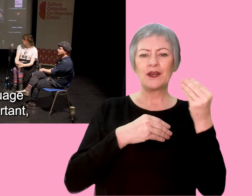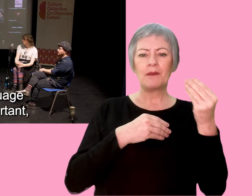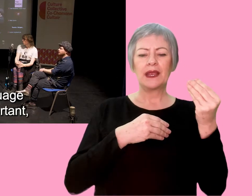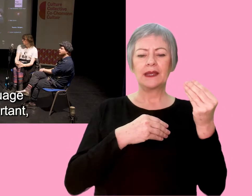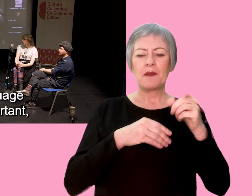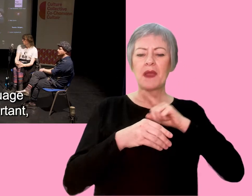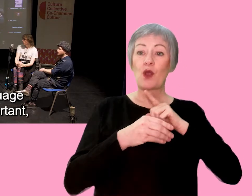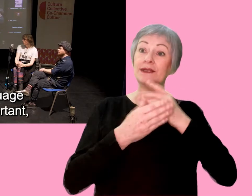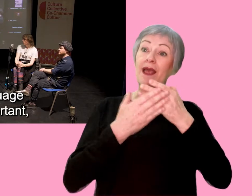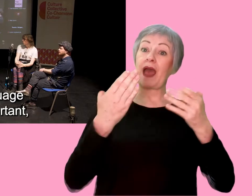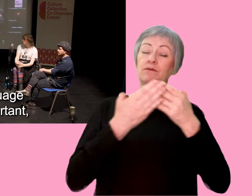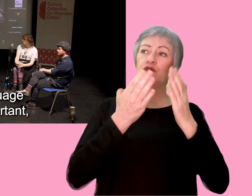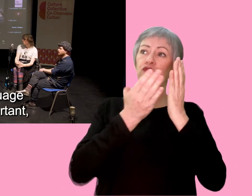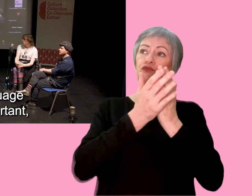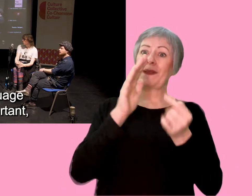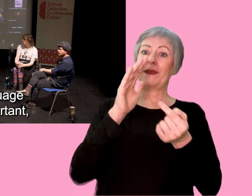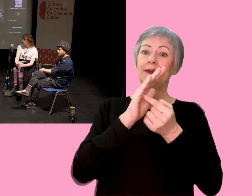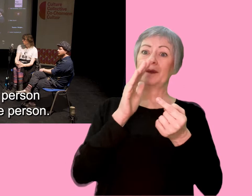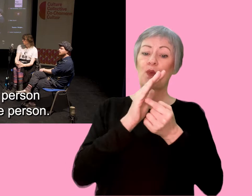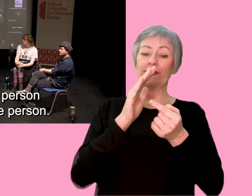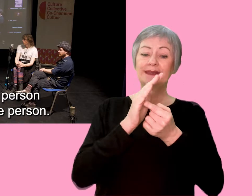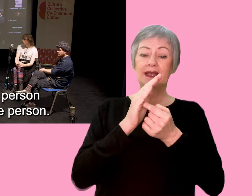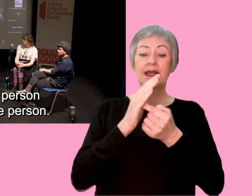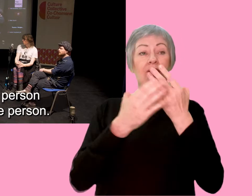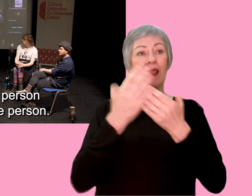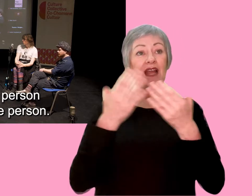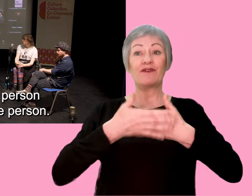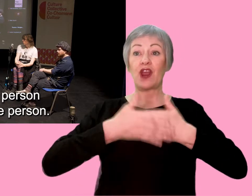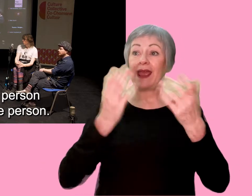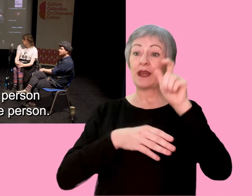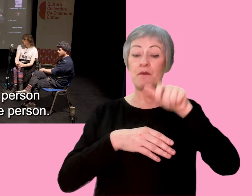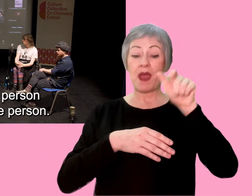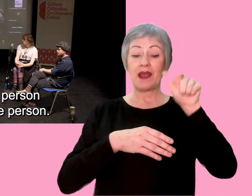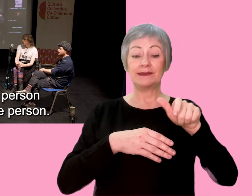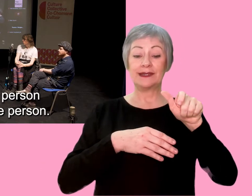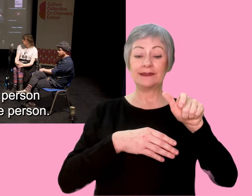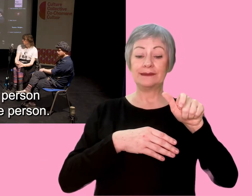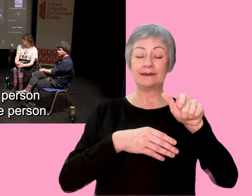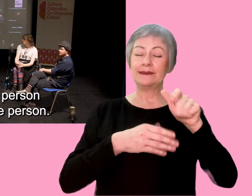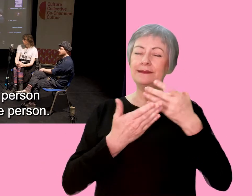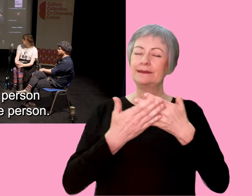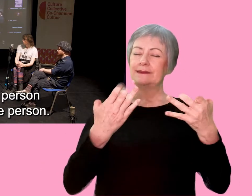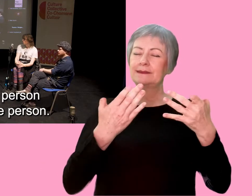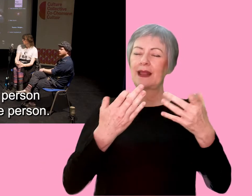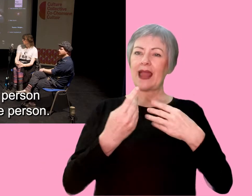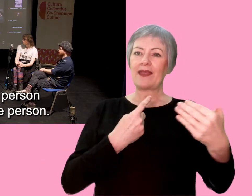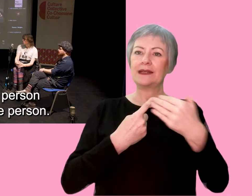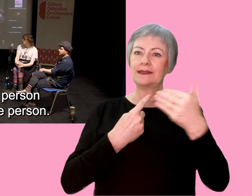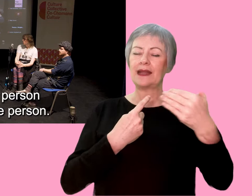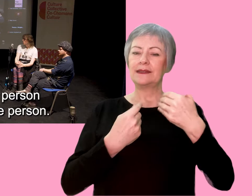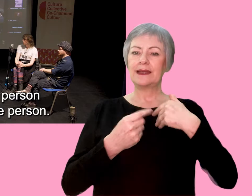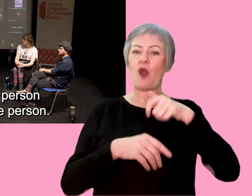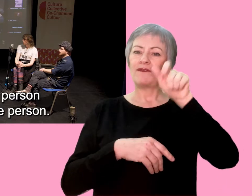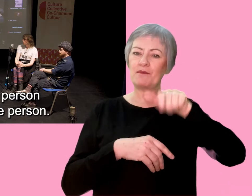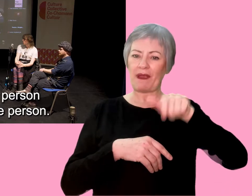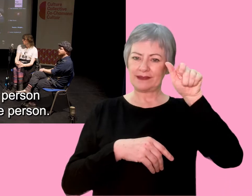the language is very important. Is the language for any person is like the identity of